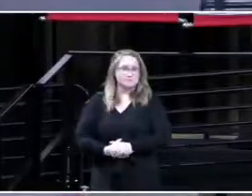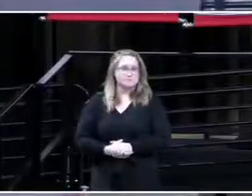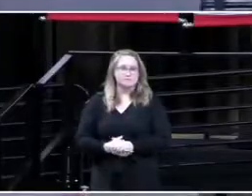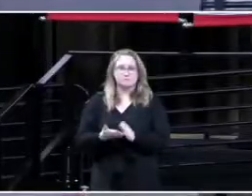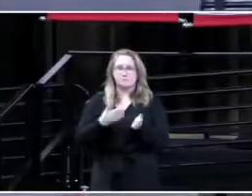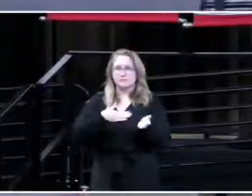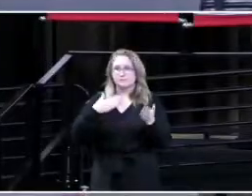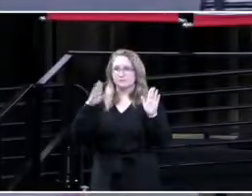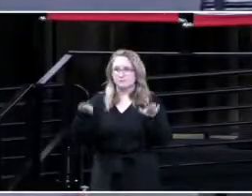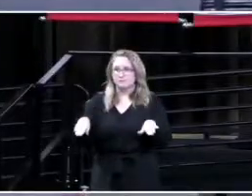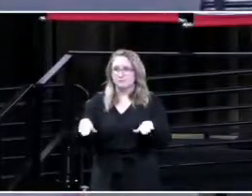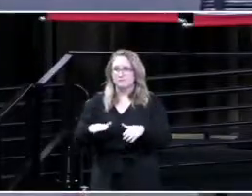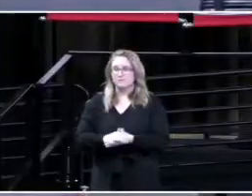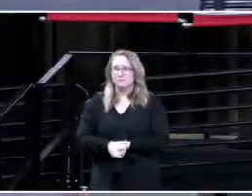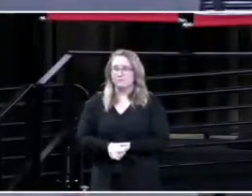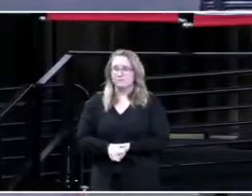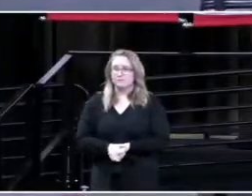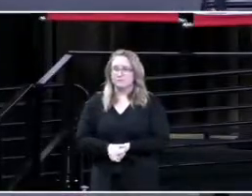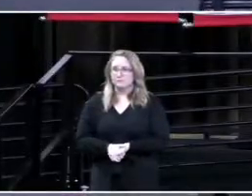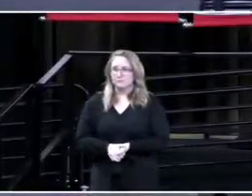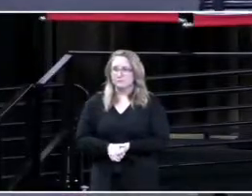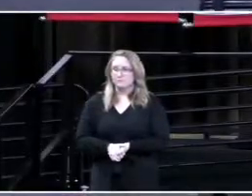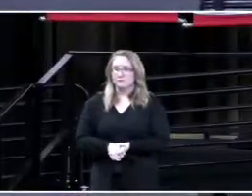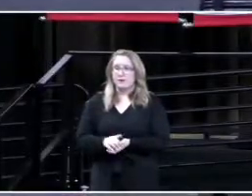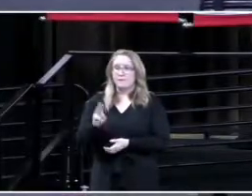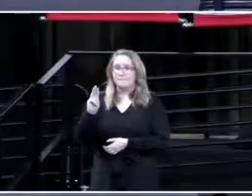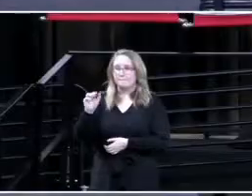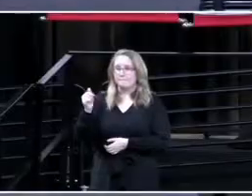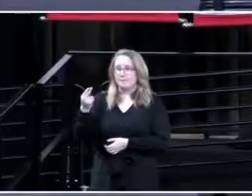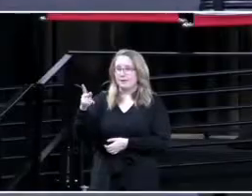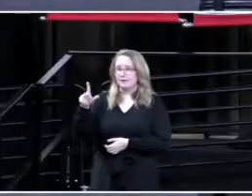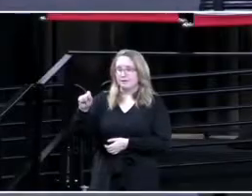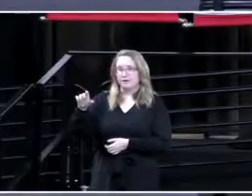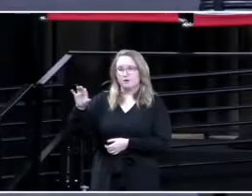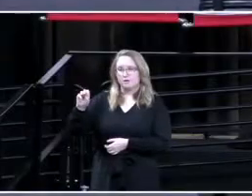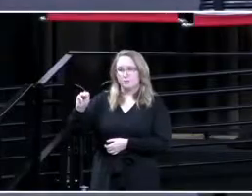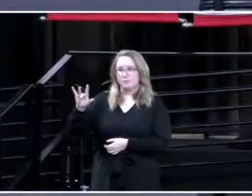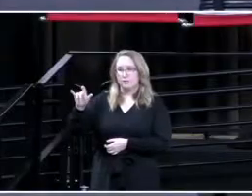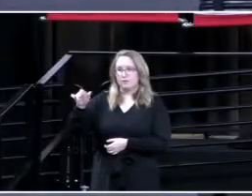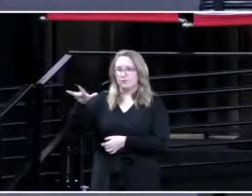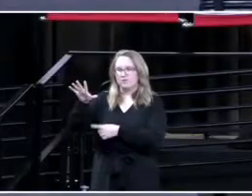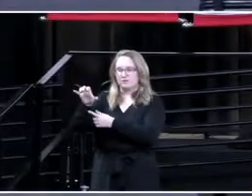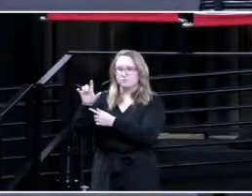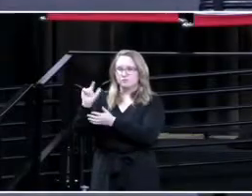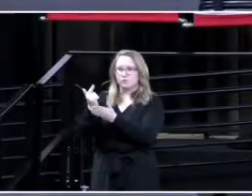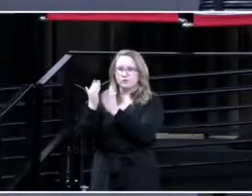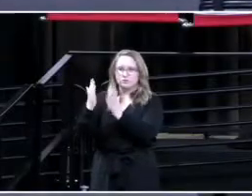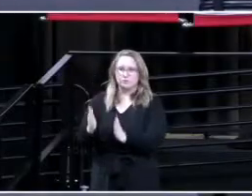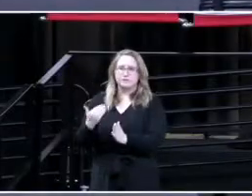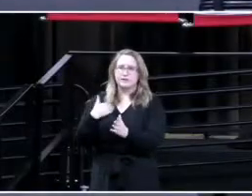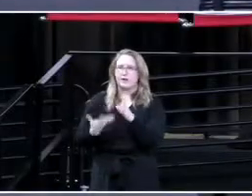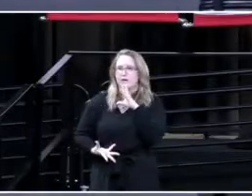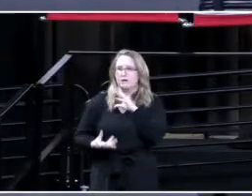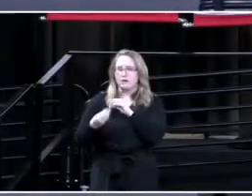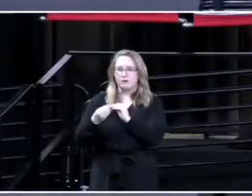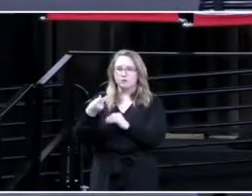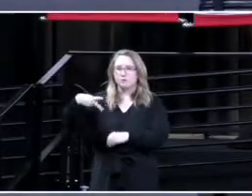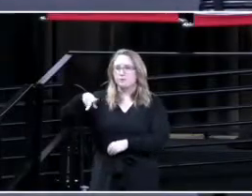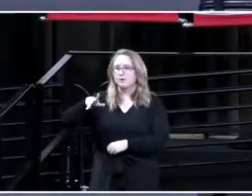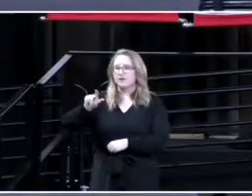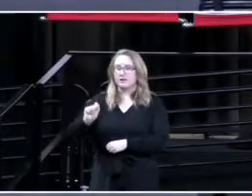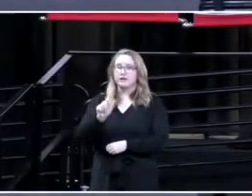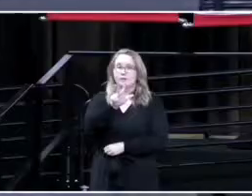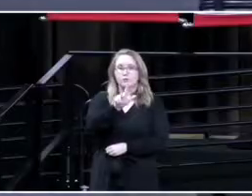Please be seated. Magna cum laude graduates have earned an overall and cumulative grade point average